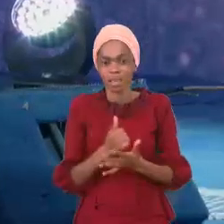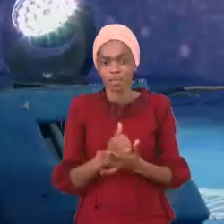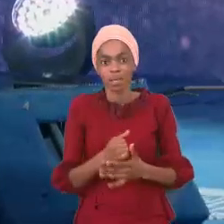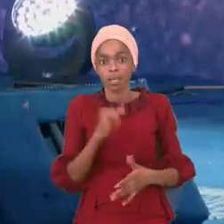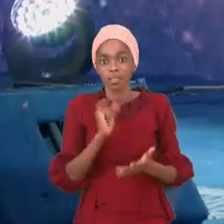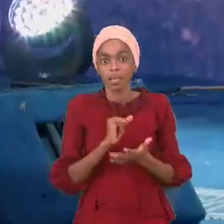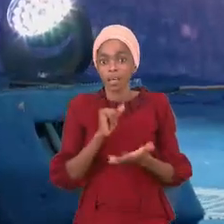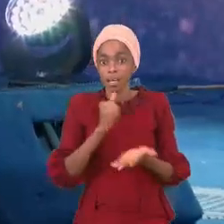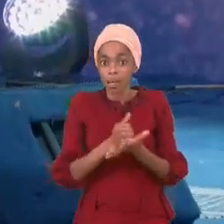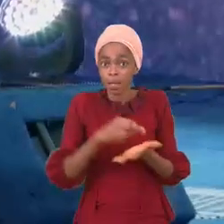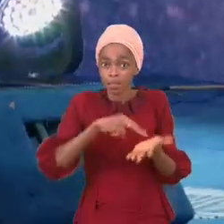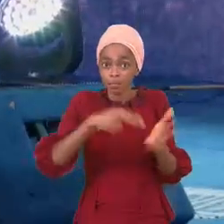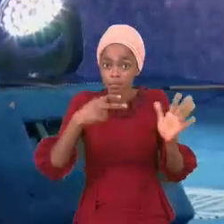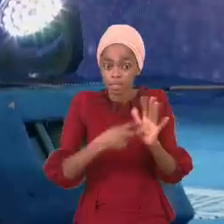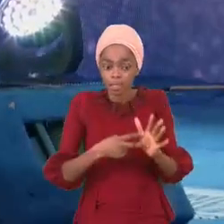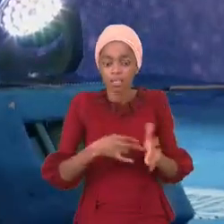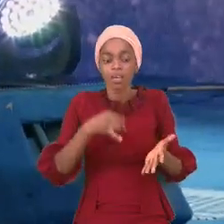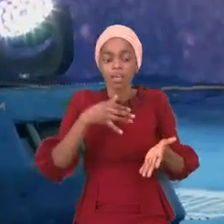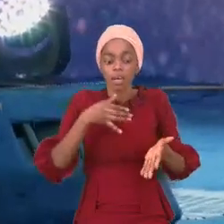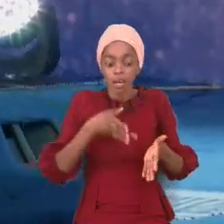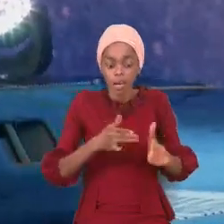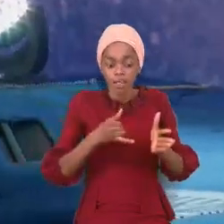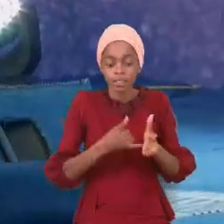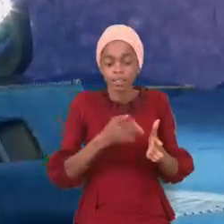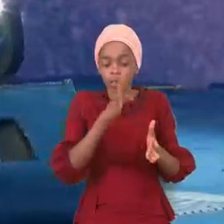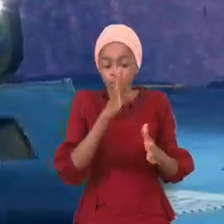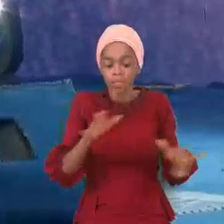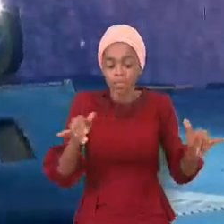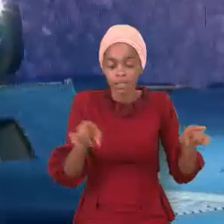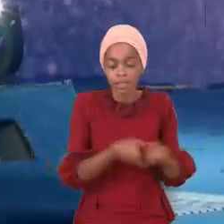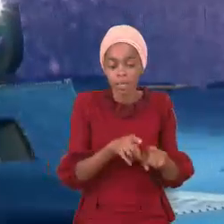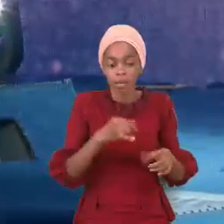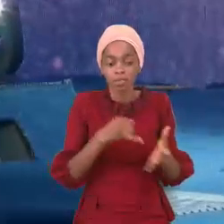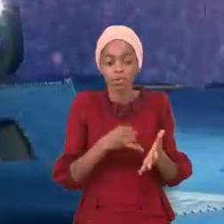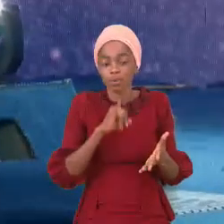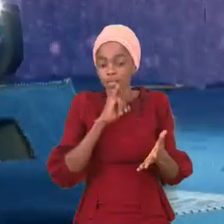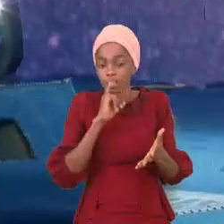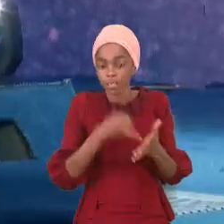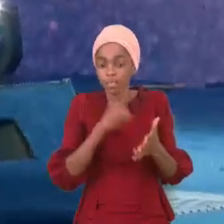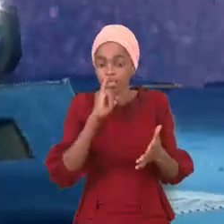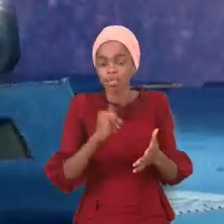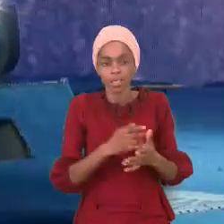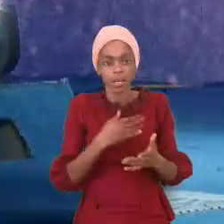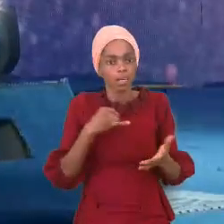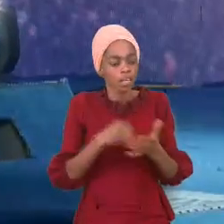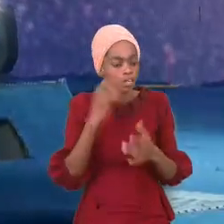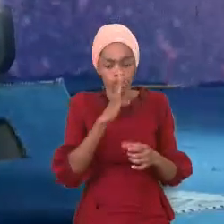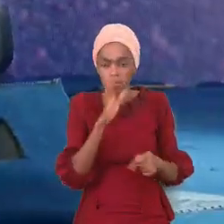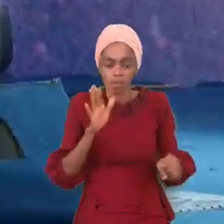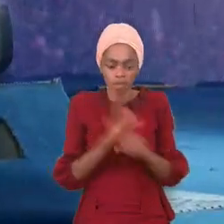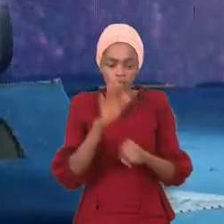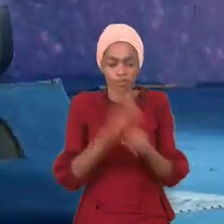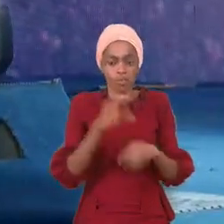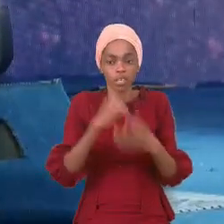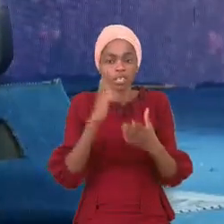amen me, so let it be, and so it is, and so it will be fulfilled in your